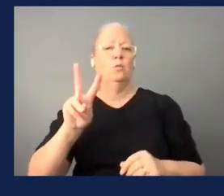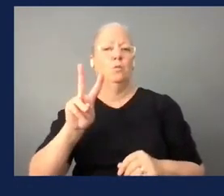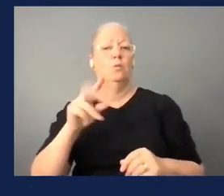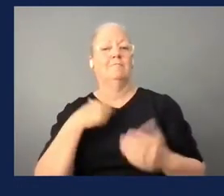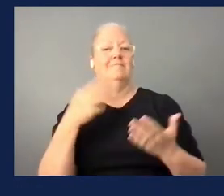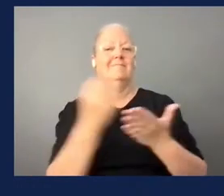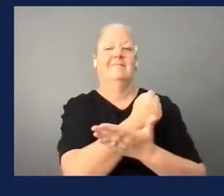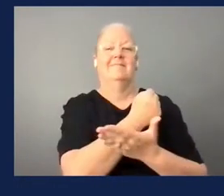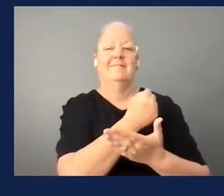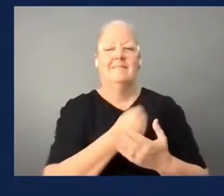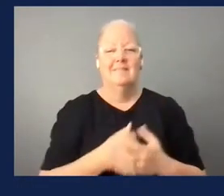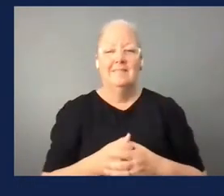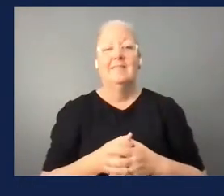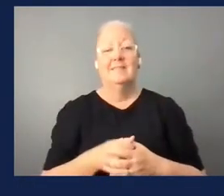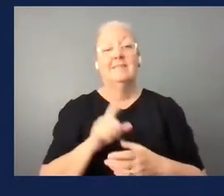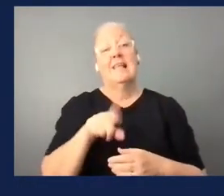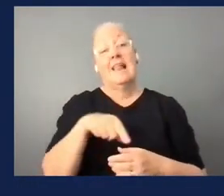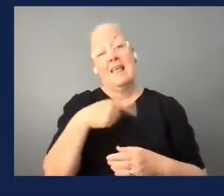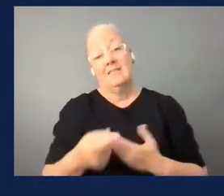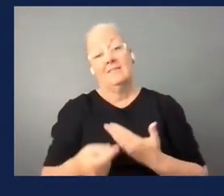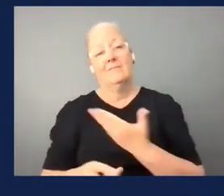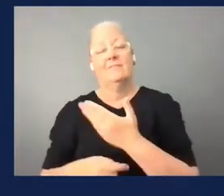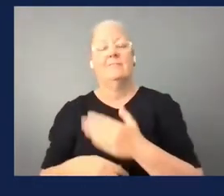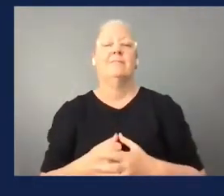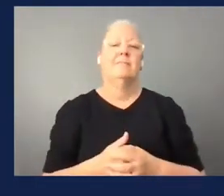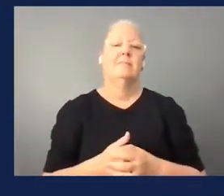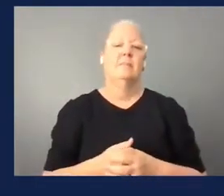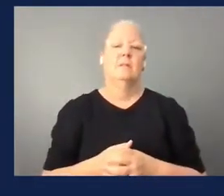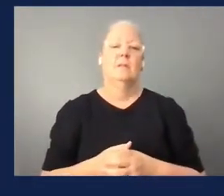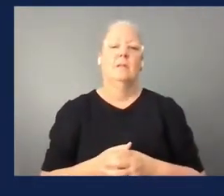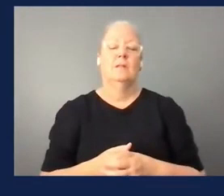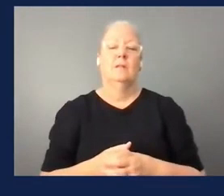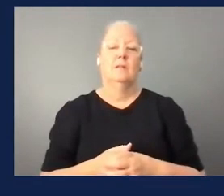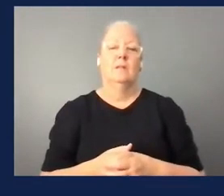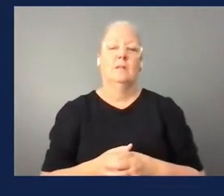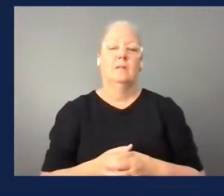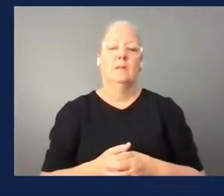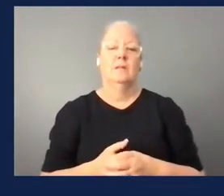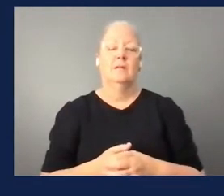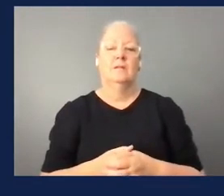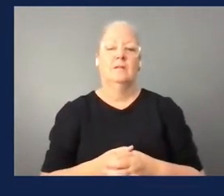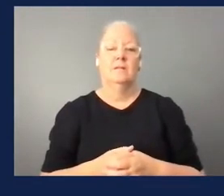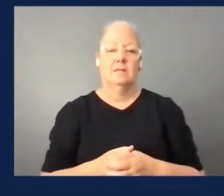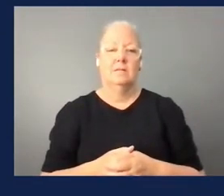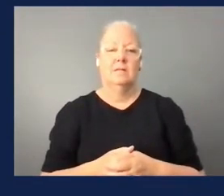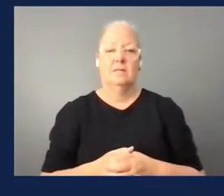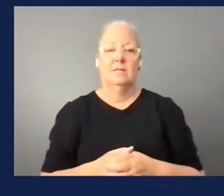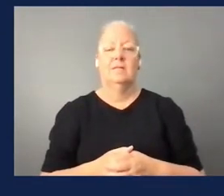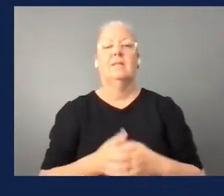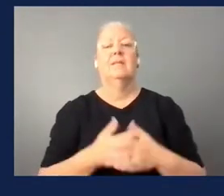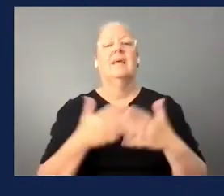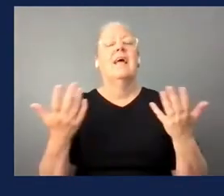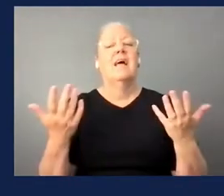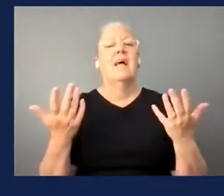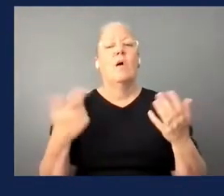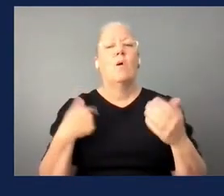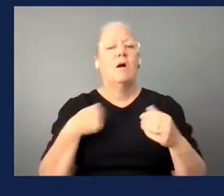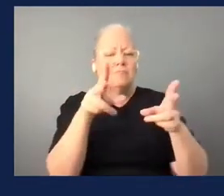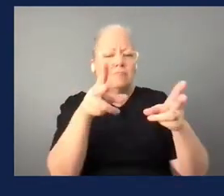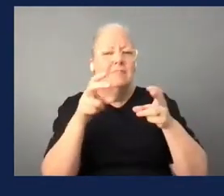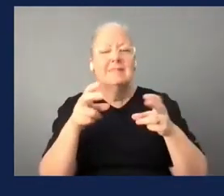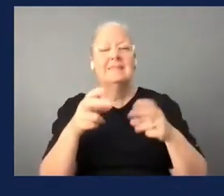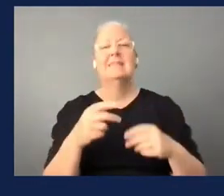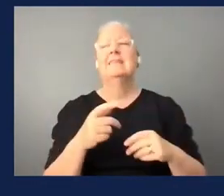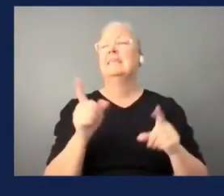We can go to the next slide, please. Yeah, the source as well. The statistics, I don't have out of my head,